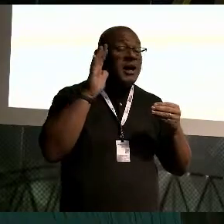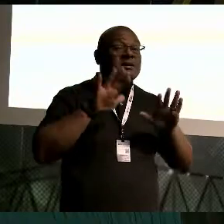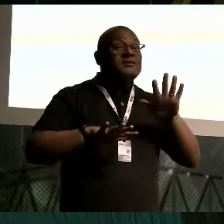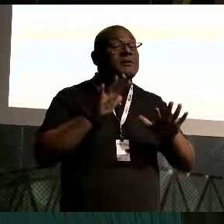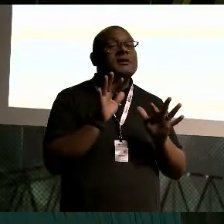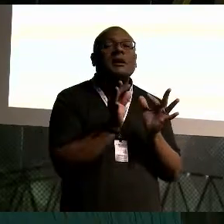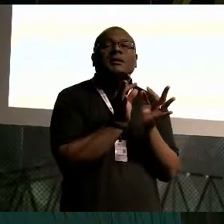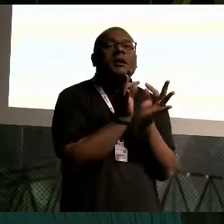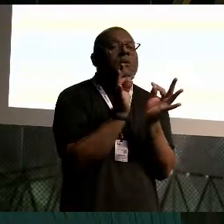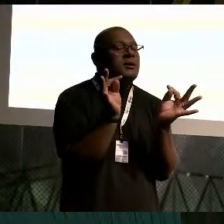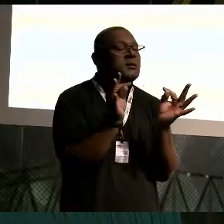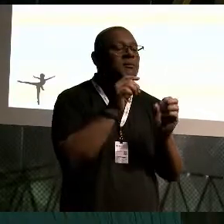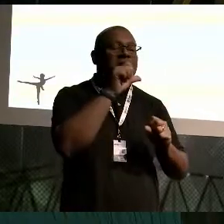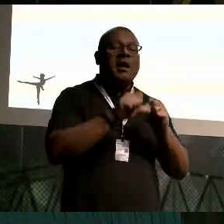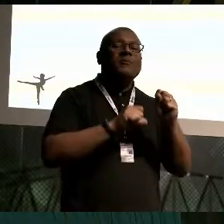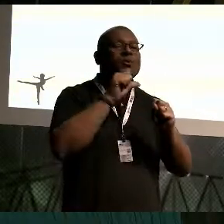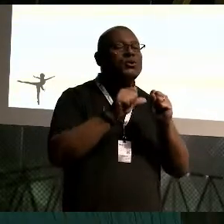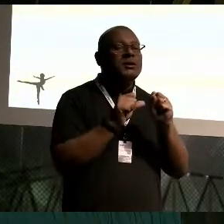maybe, right?